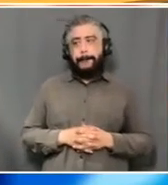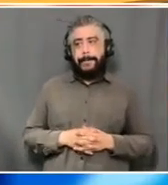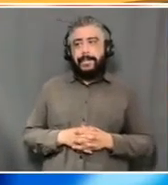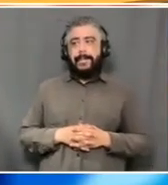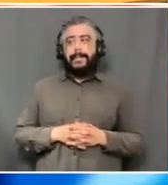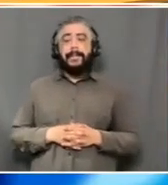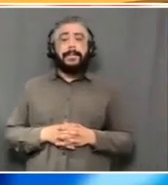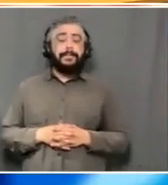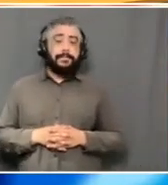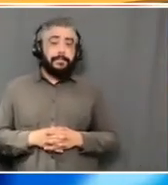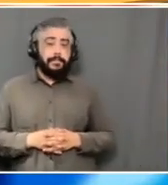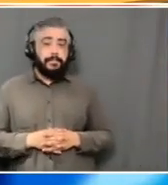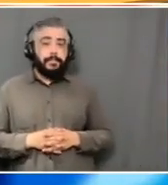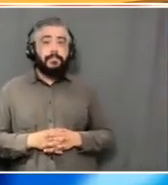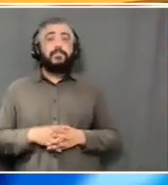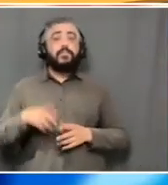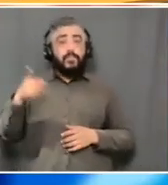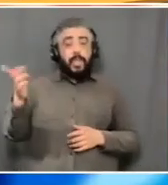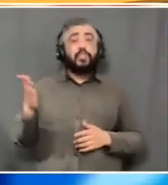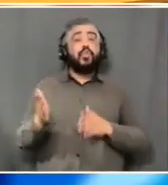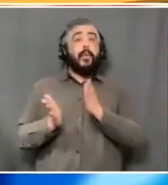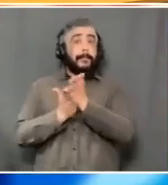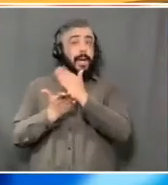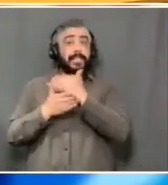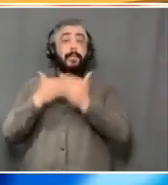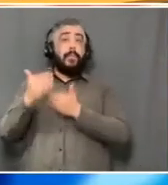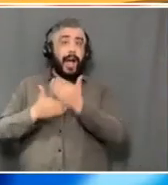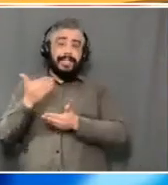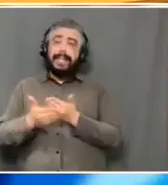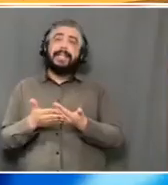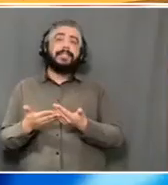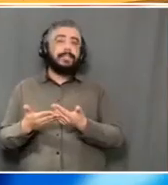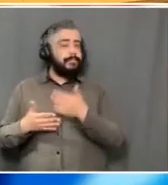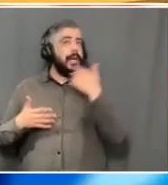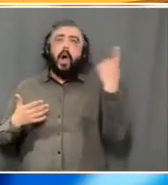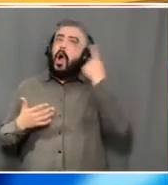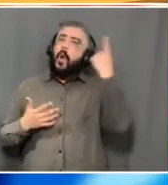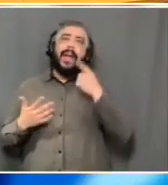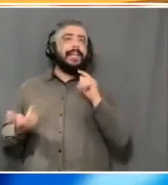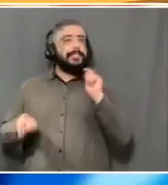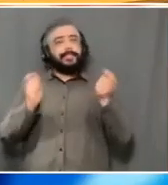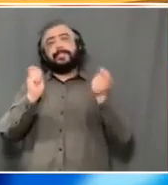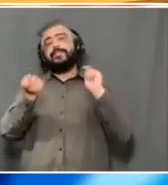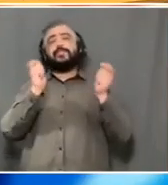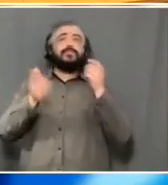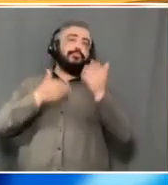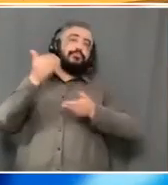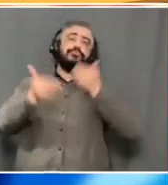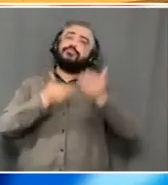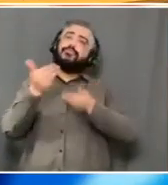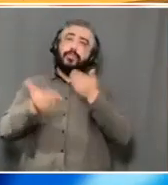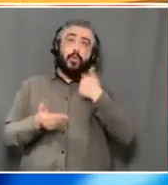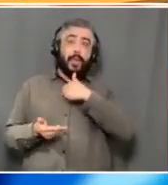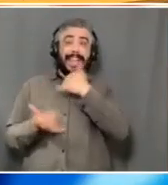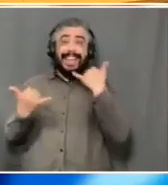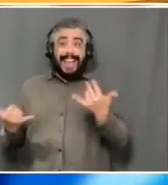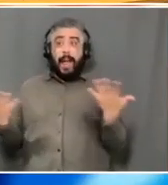So the budget process is, as always, ongoing. Where we find ourselves now is in the end of